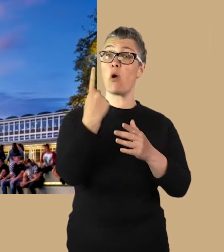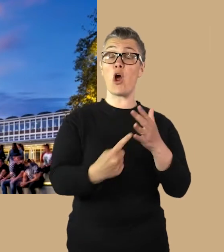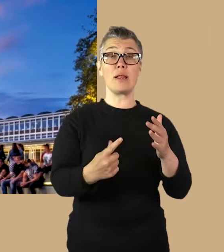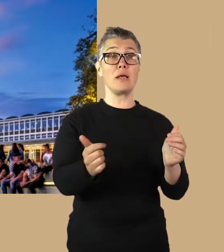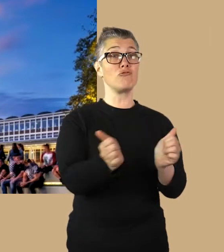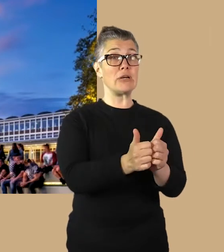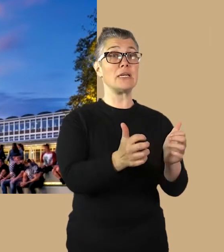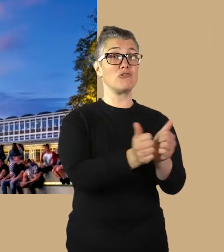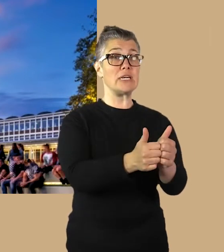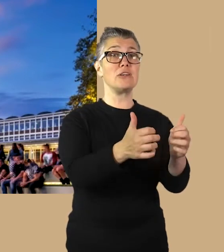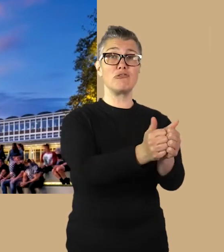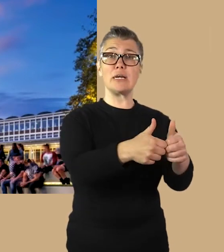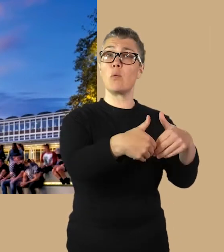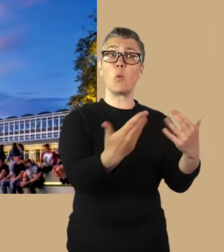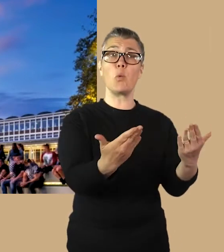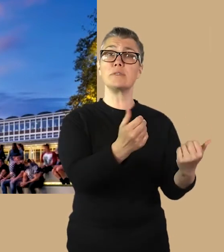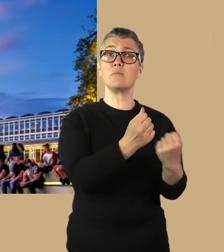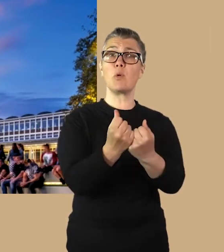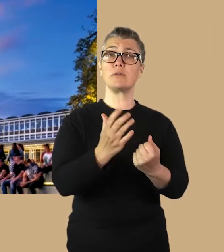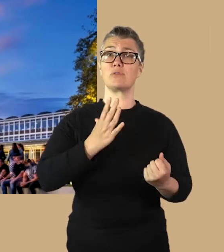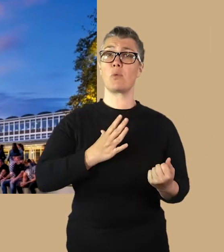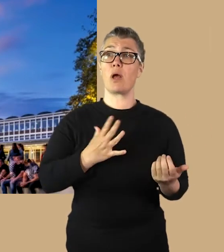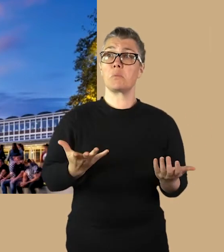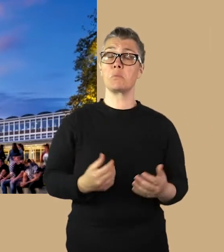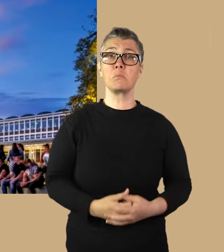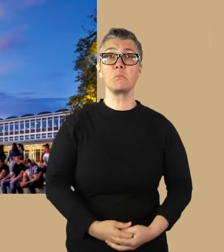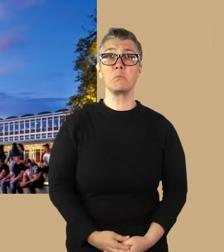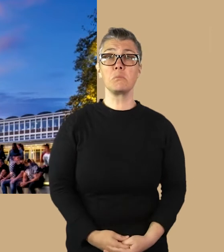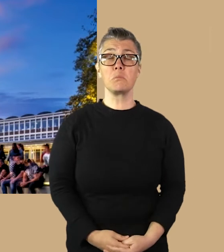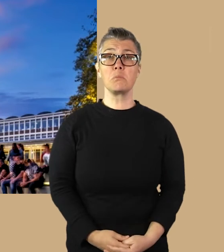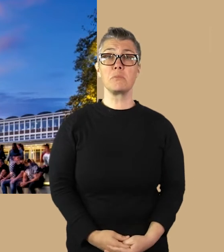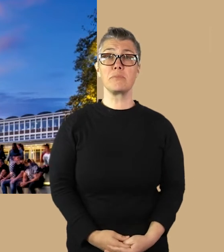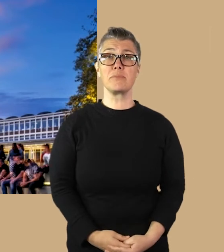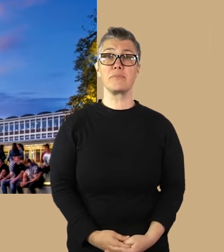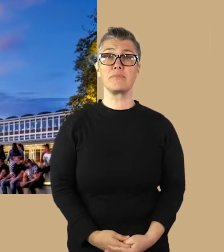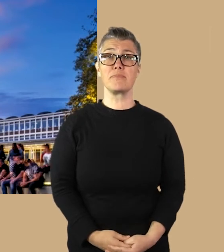uh, were required. When I was